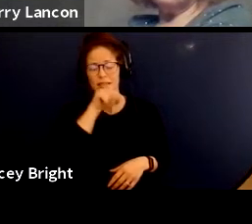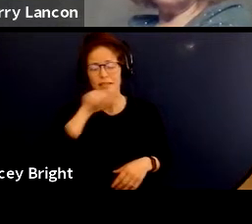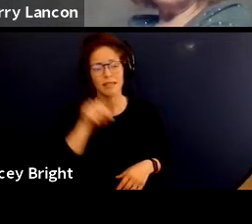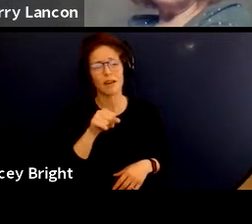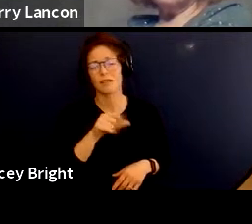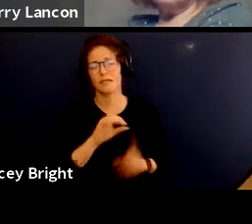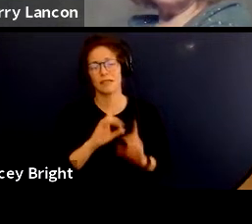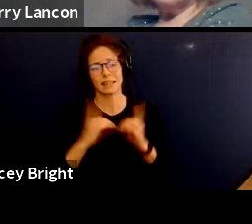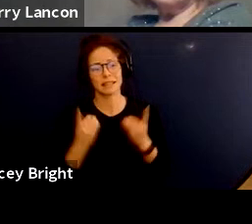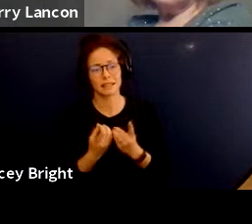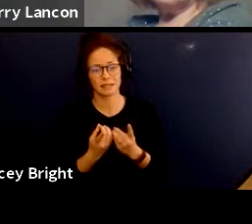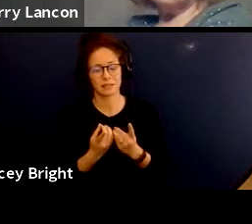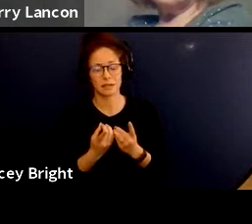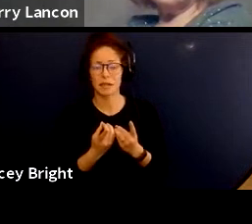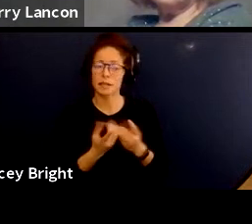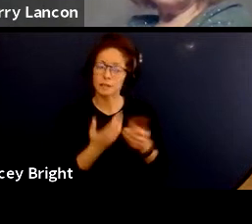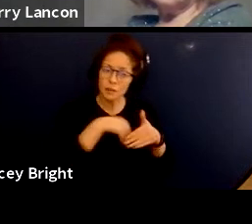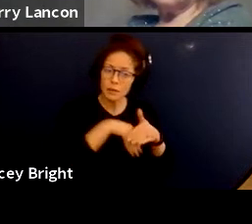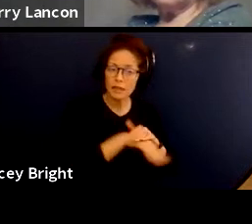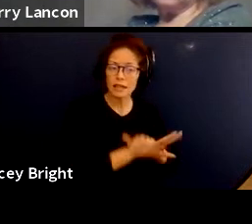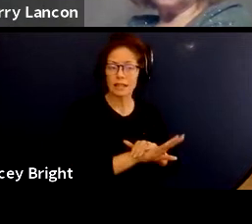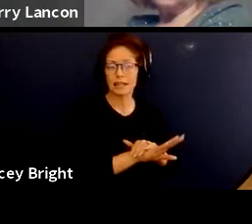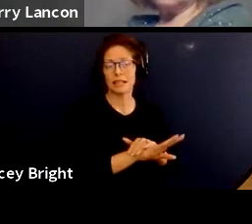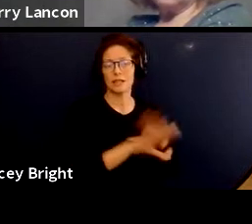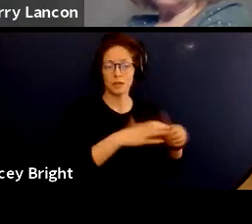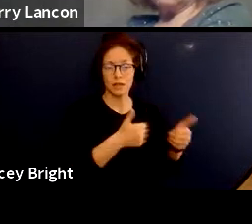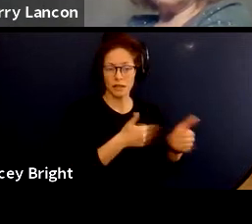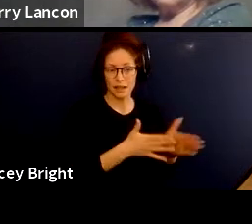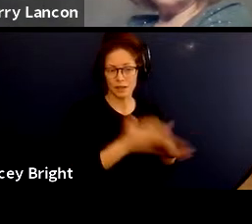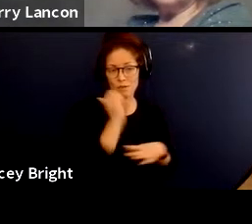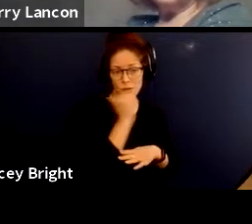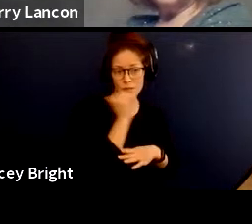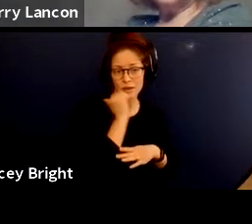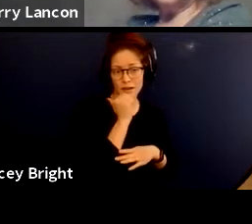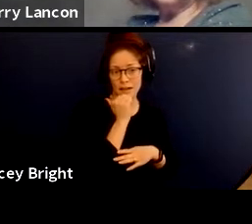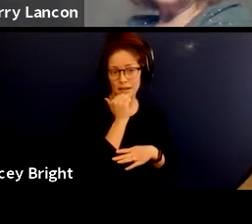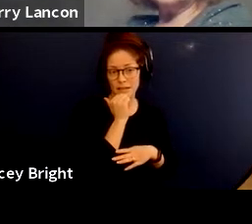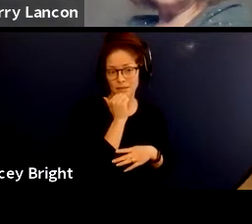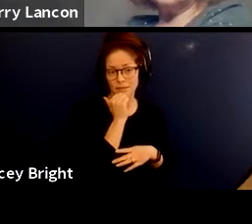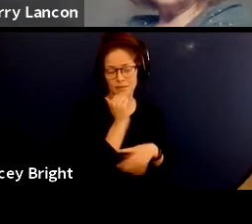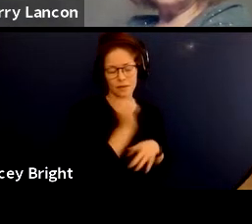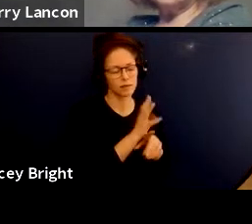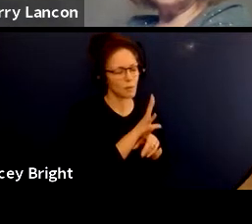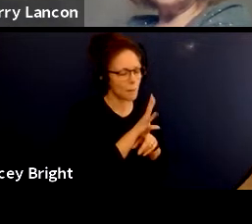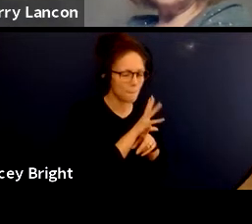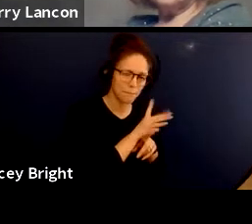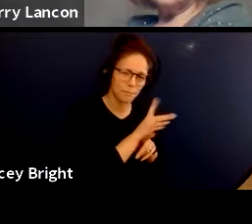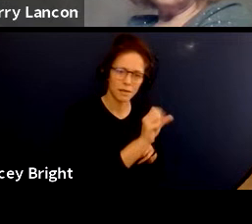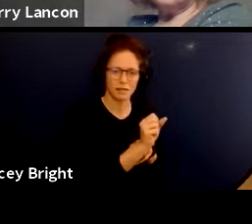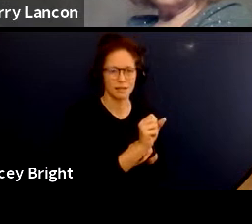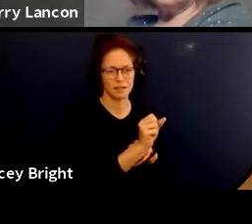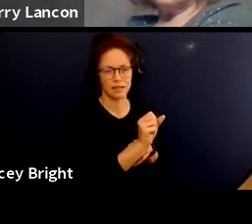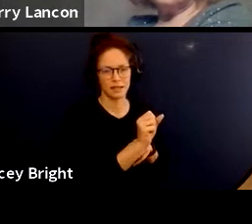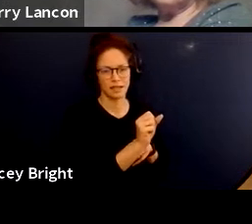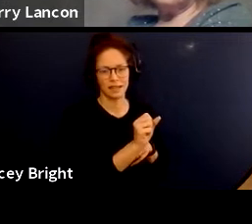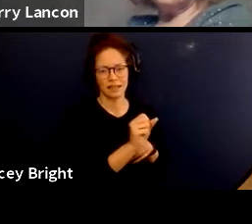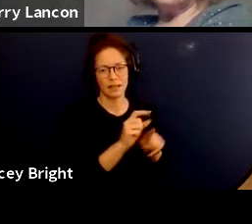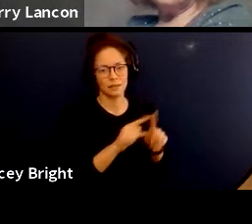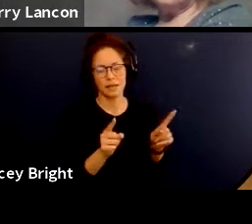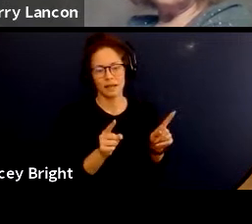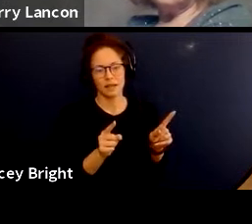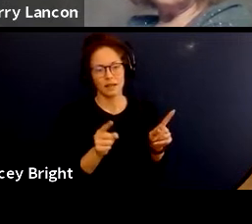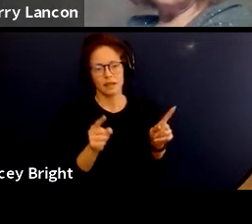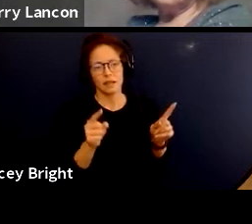Being in the classroom and in the building every day is amazing, but it takes a